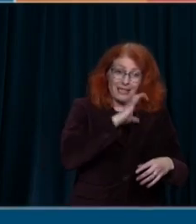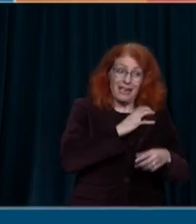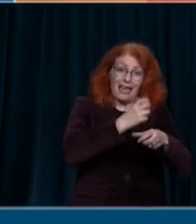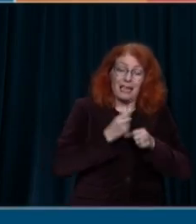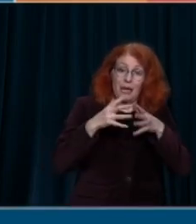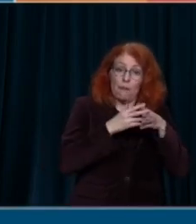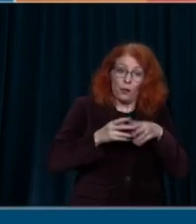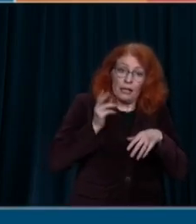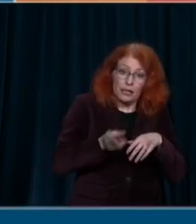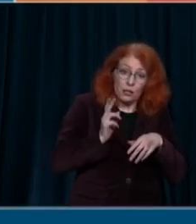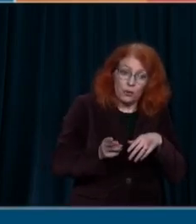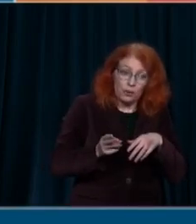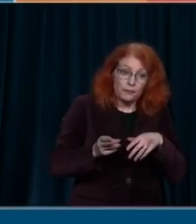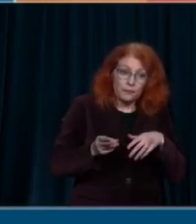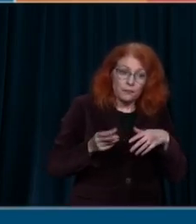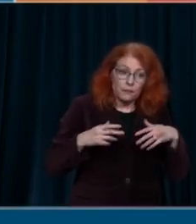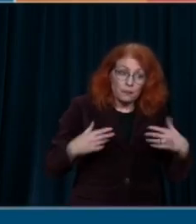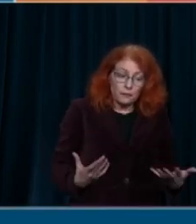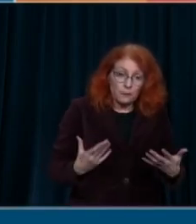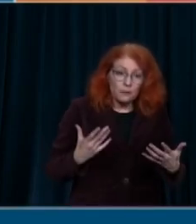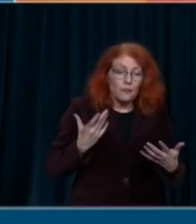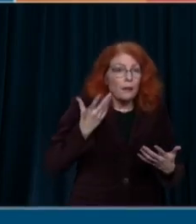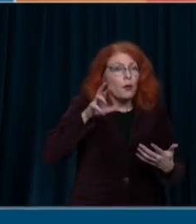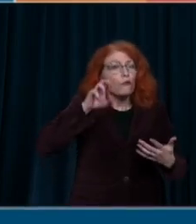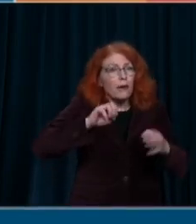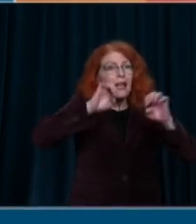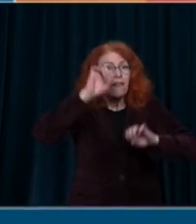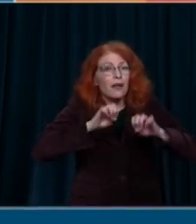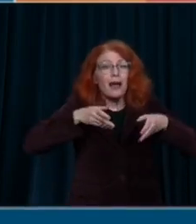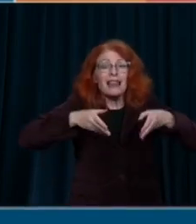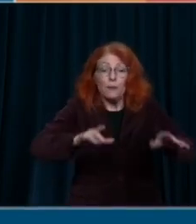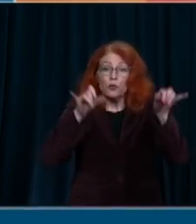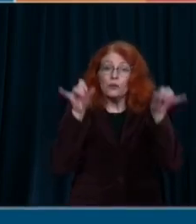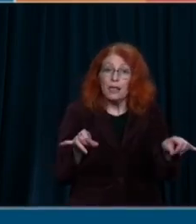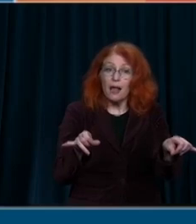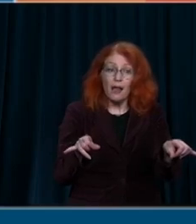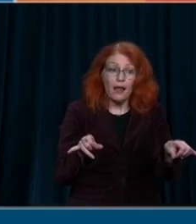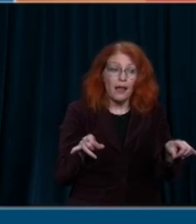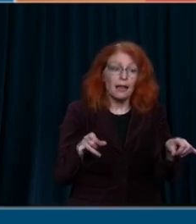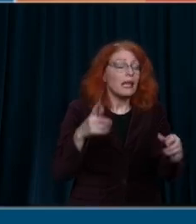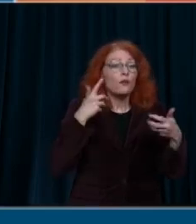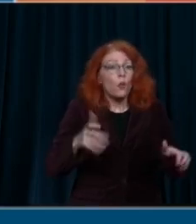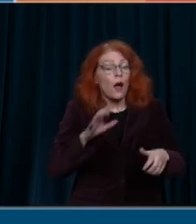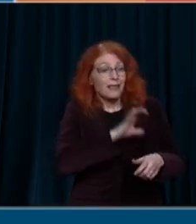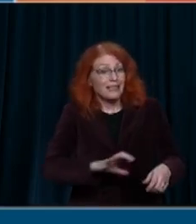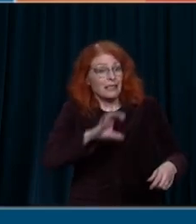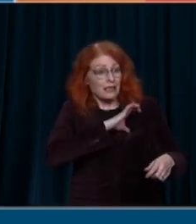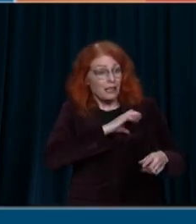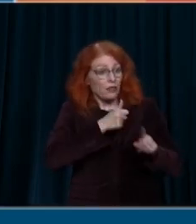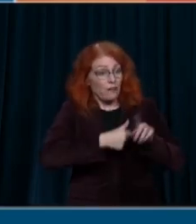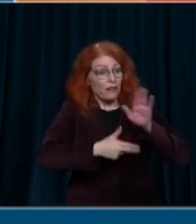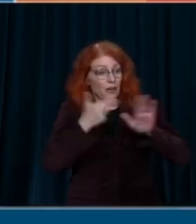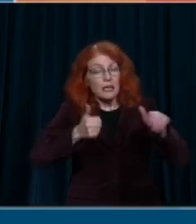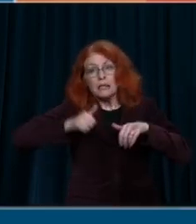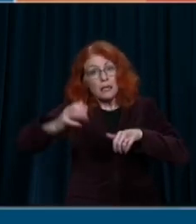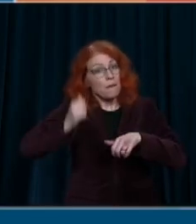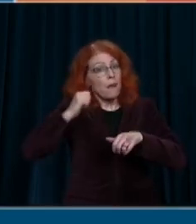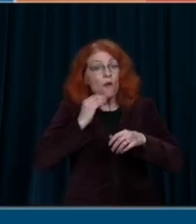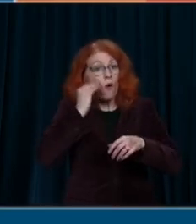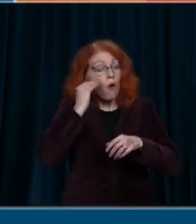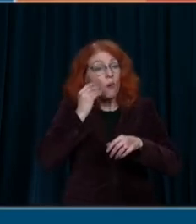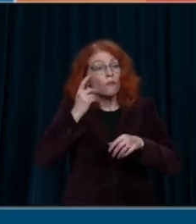American history, maybe we should reevaluate letting them stay here. If you don't want to be a citizen, send them back home to where they came